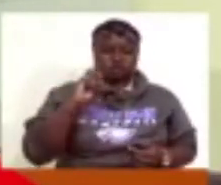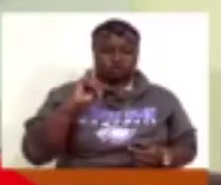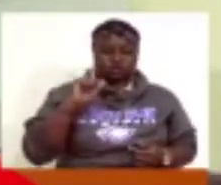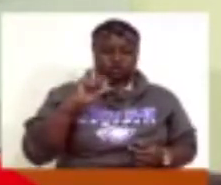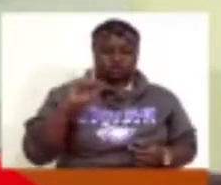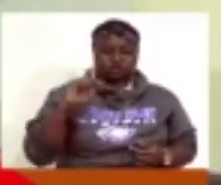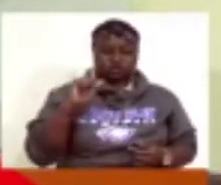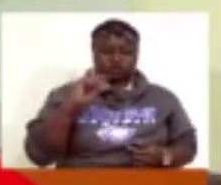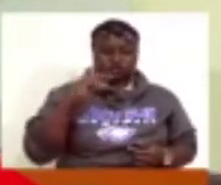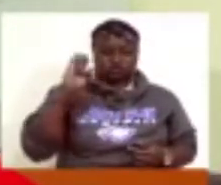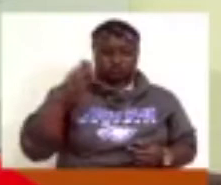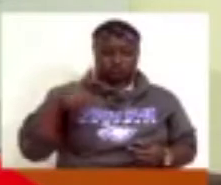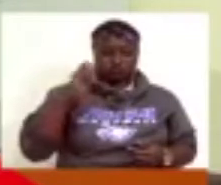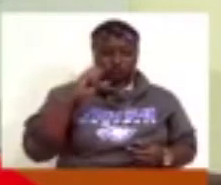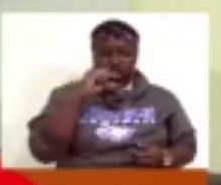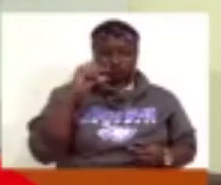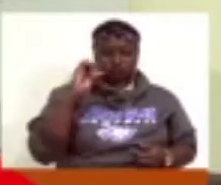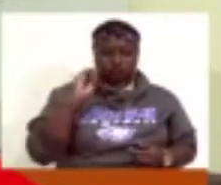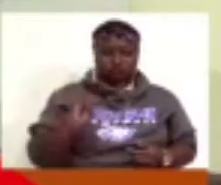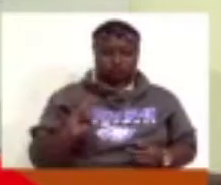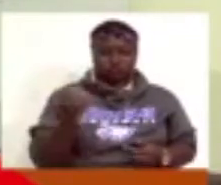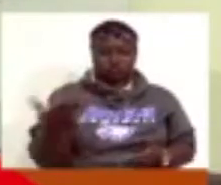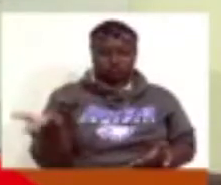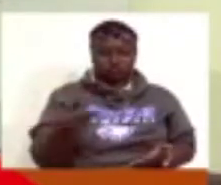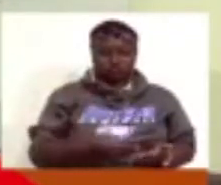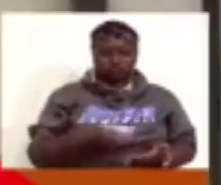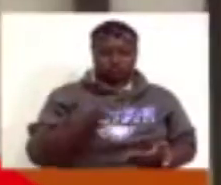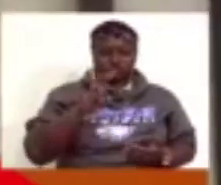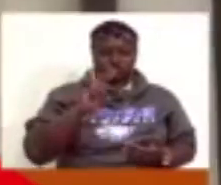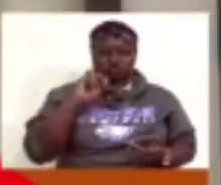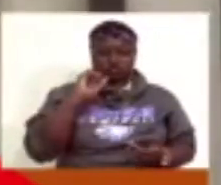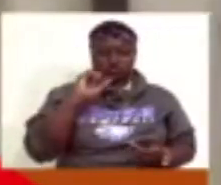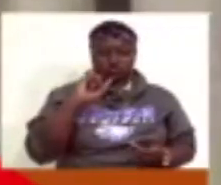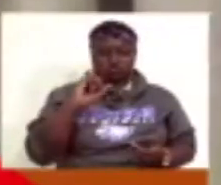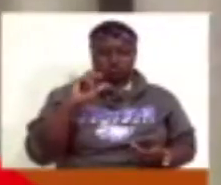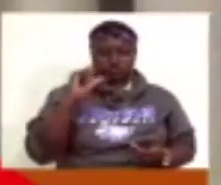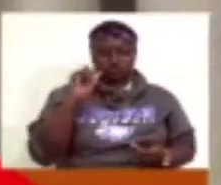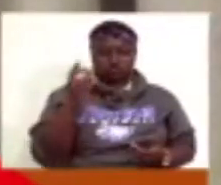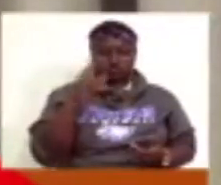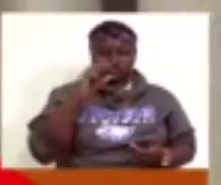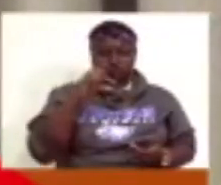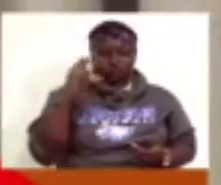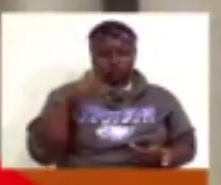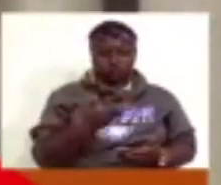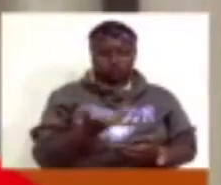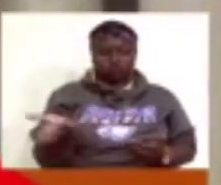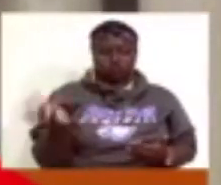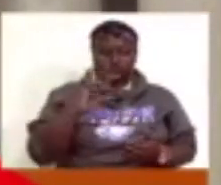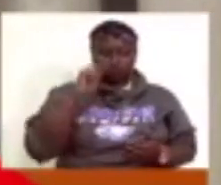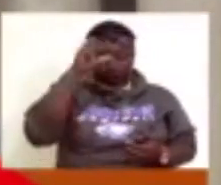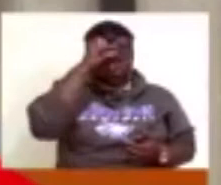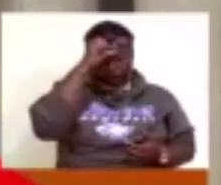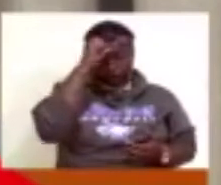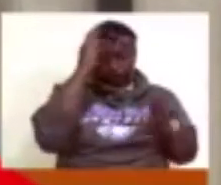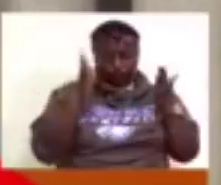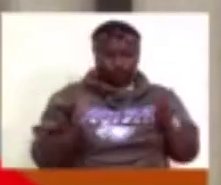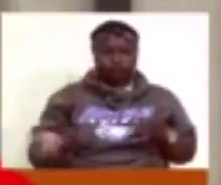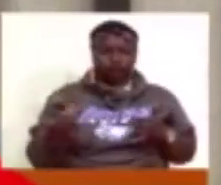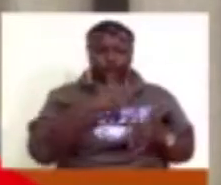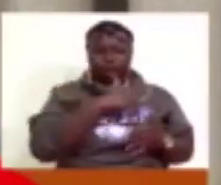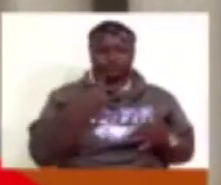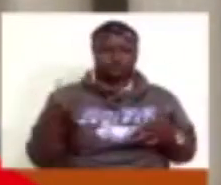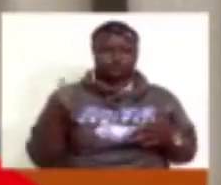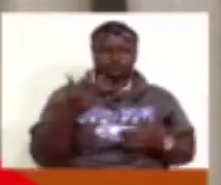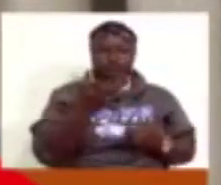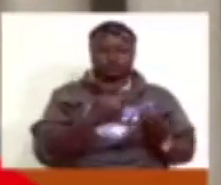by another candidate from Nyandarua. Ne governor wa Naikuru Lee Kinyanjui akimenereria kwamuru gwa